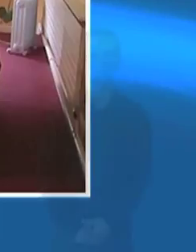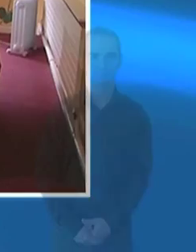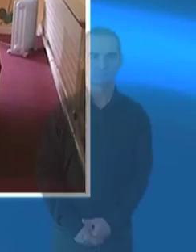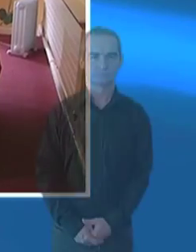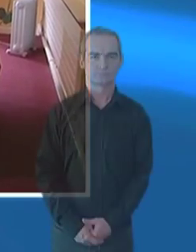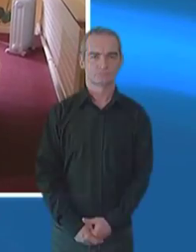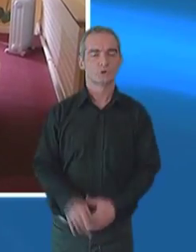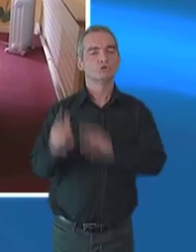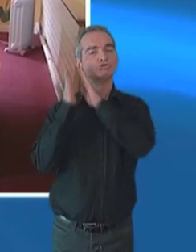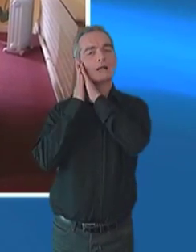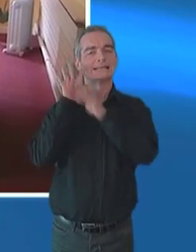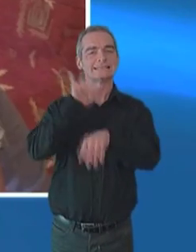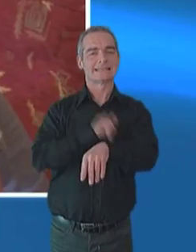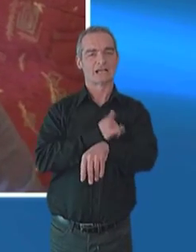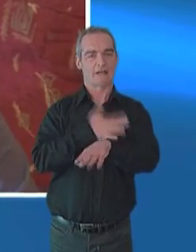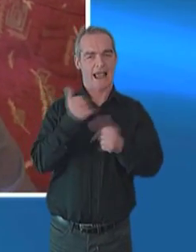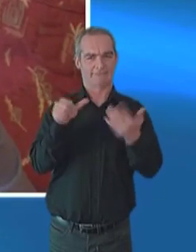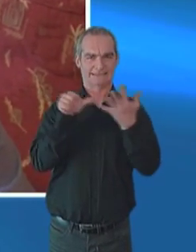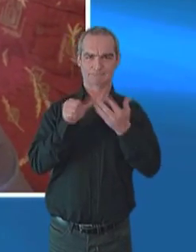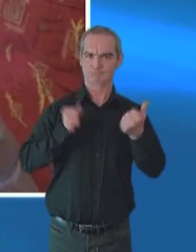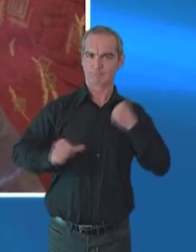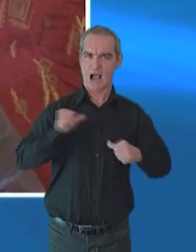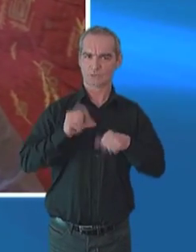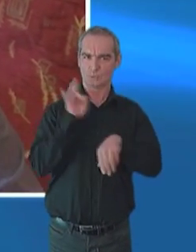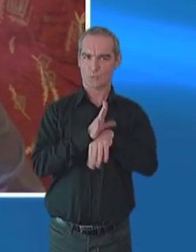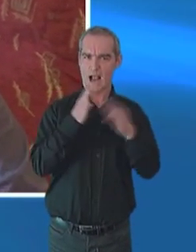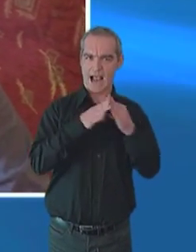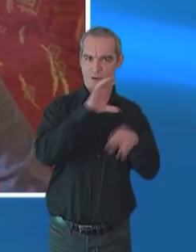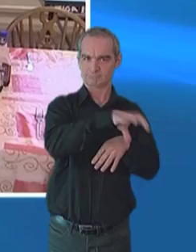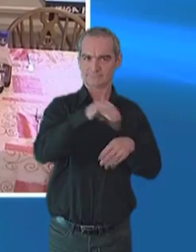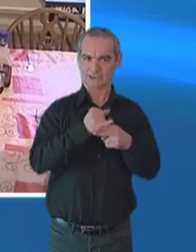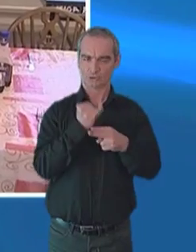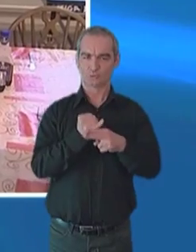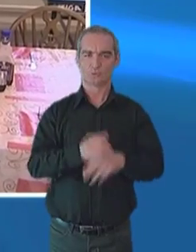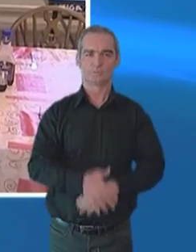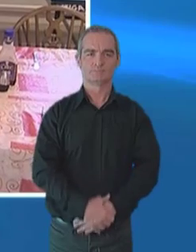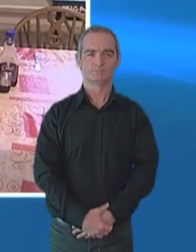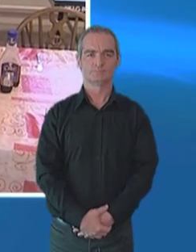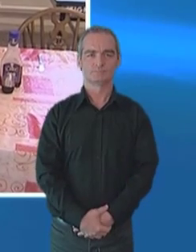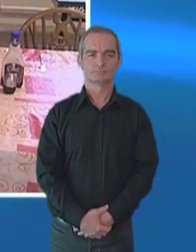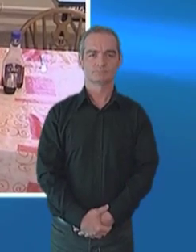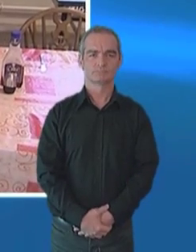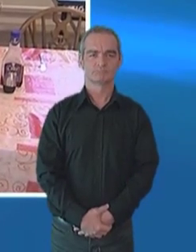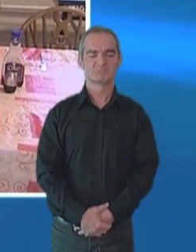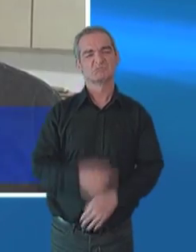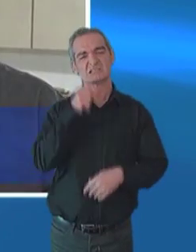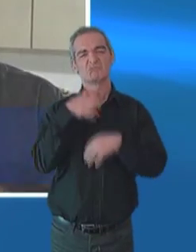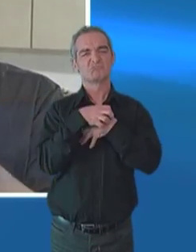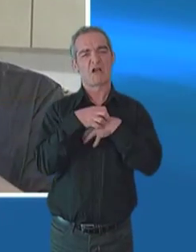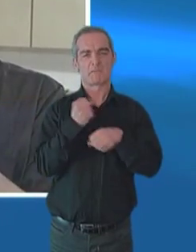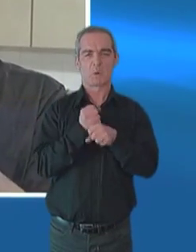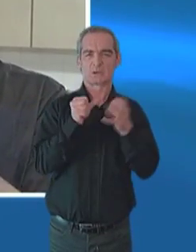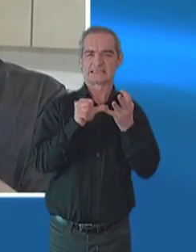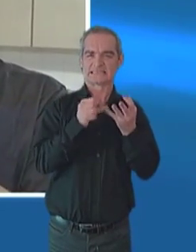yeah. The residence in St Joseph's consists of 6 modern houses on the school campus. Say